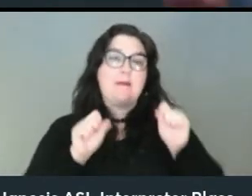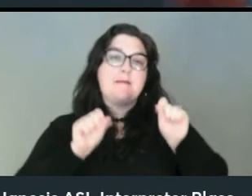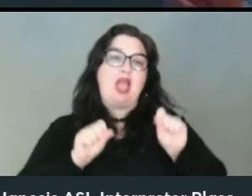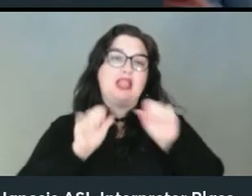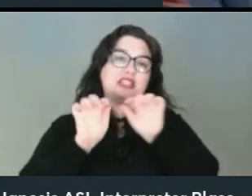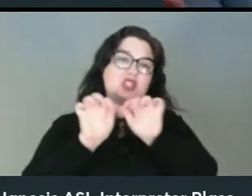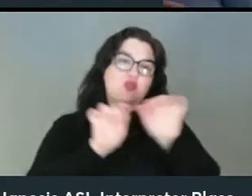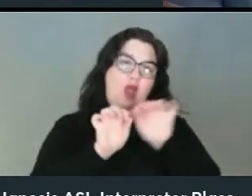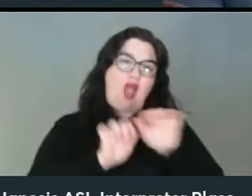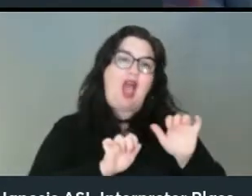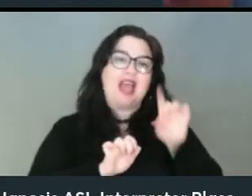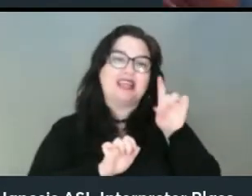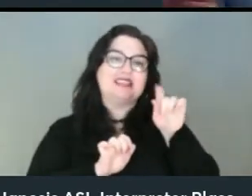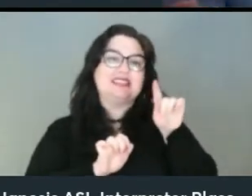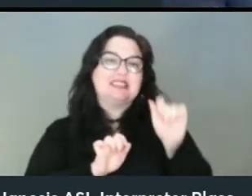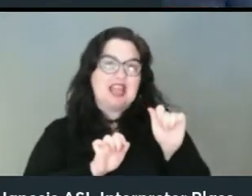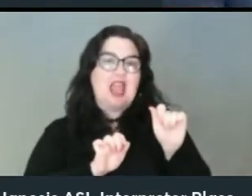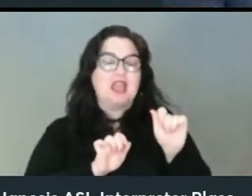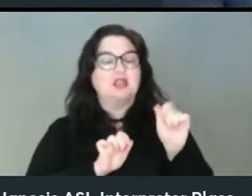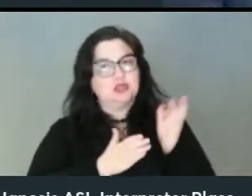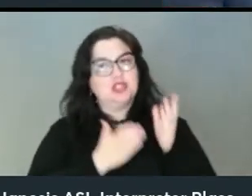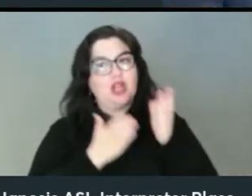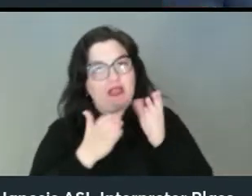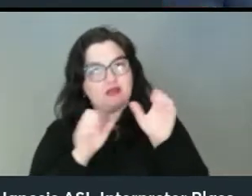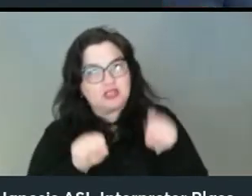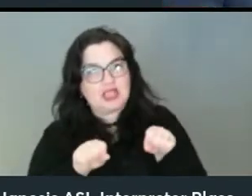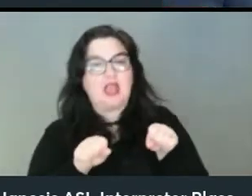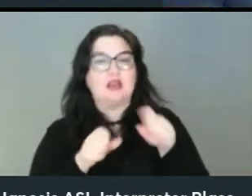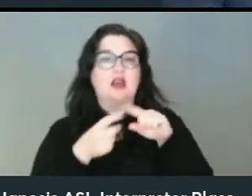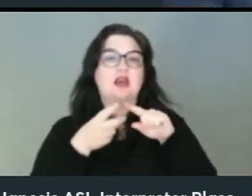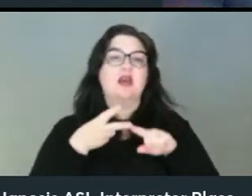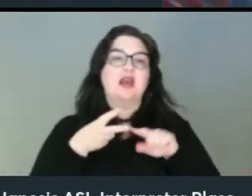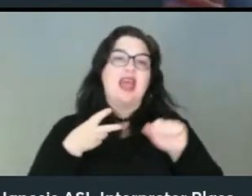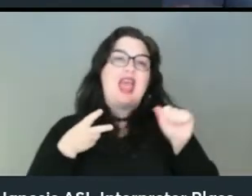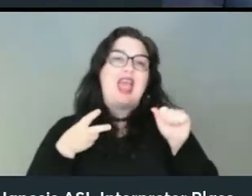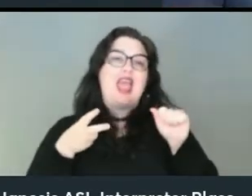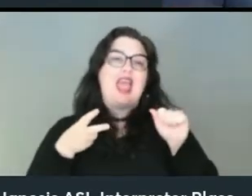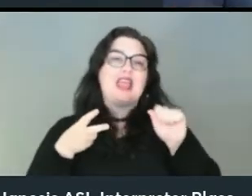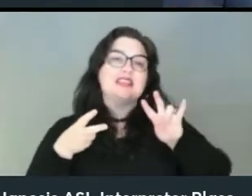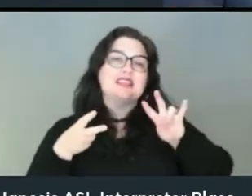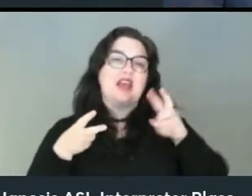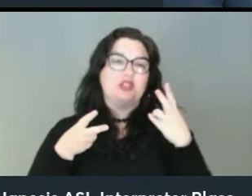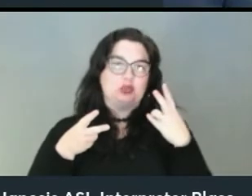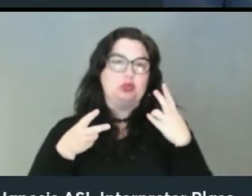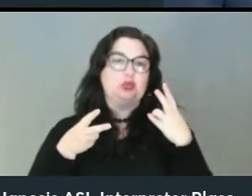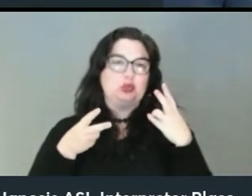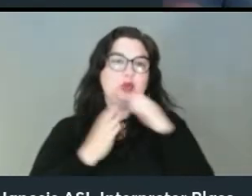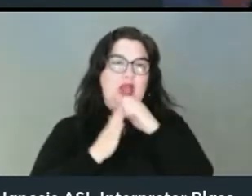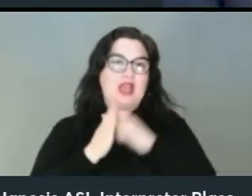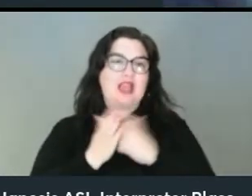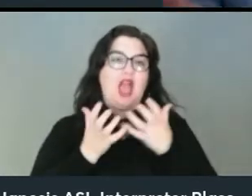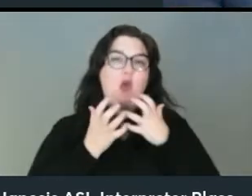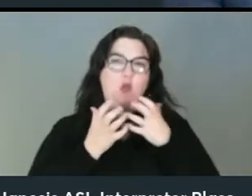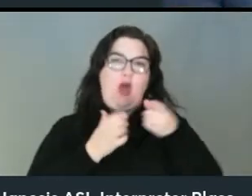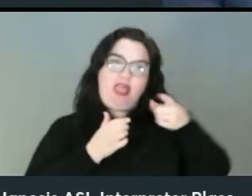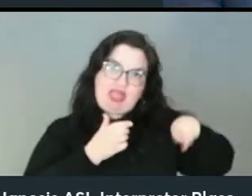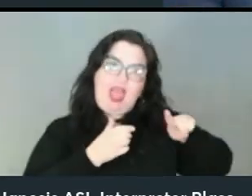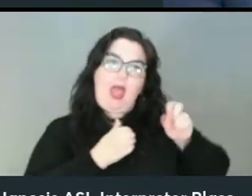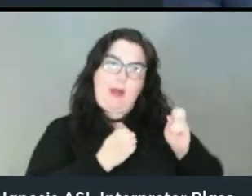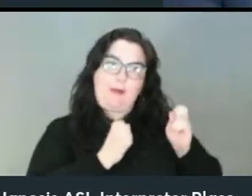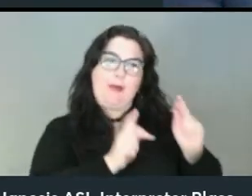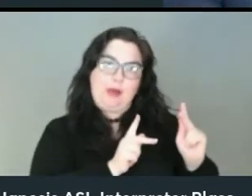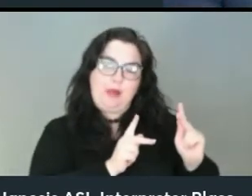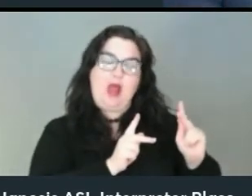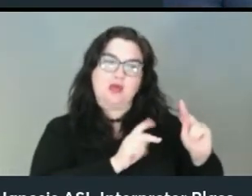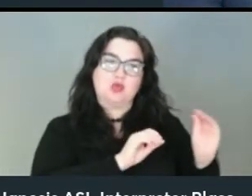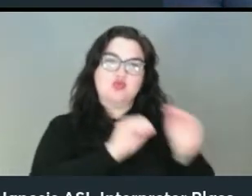the bucket. This is deliberate. I want this other A72 account writing data into the bucket. And I've had this bucket for a